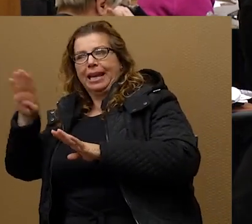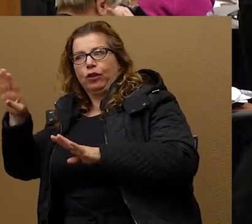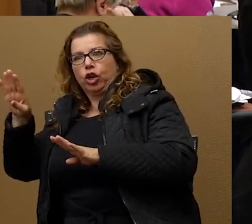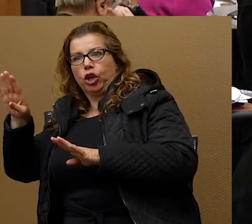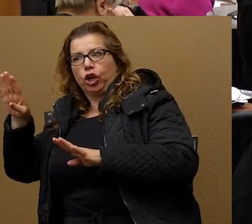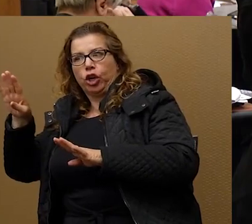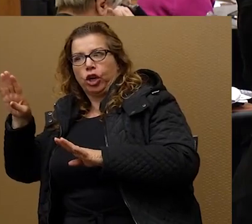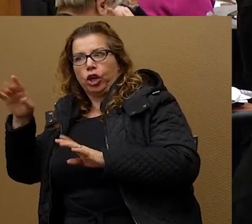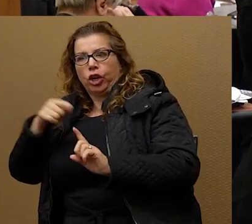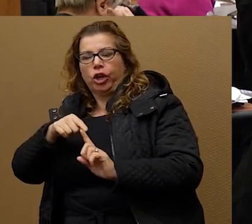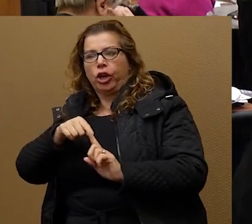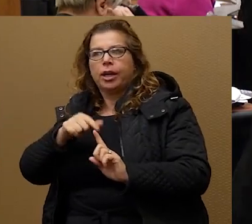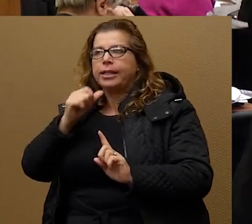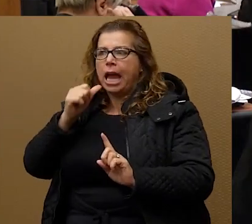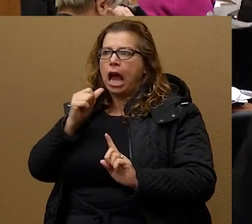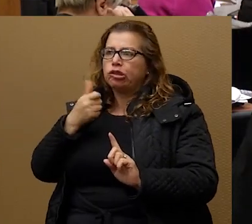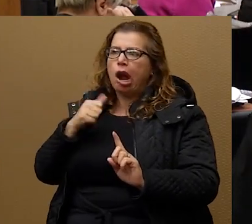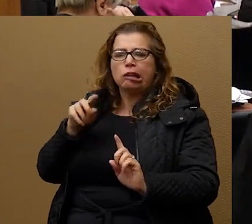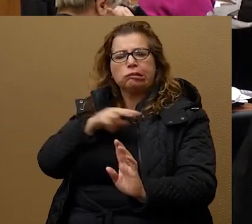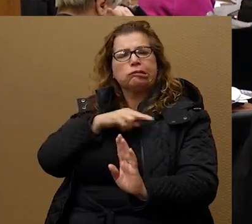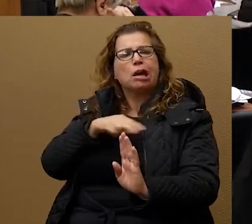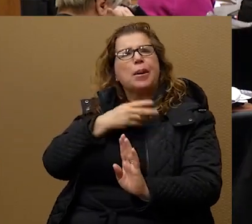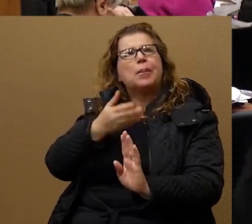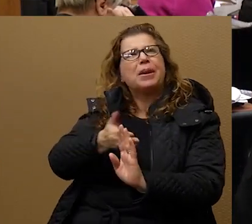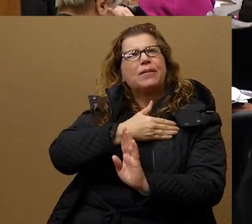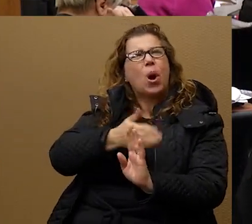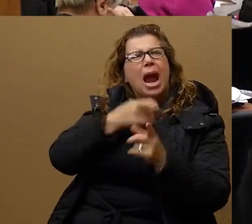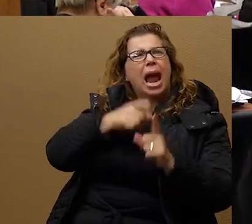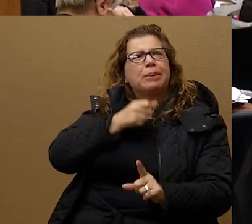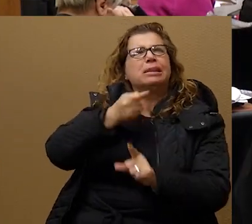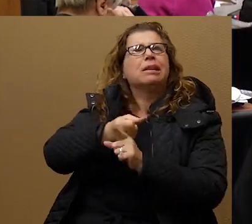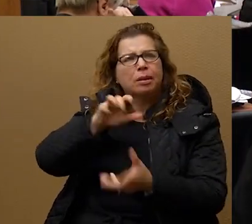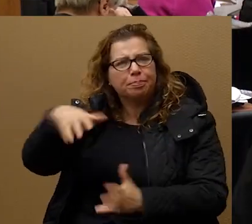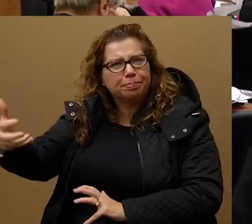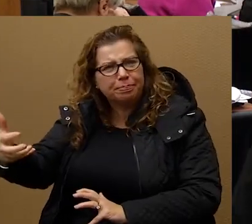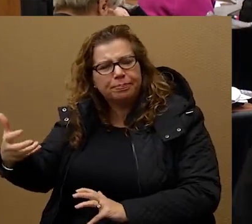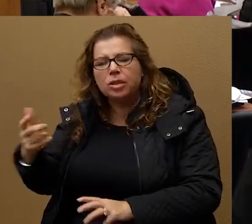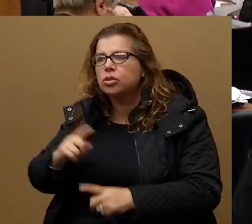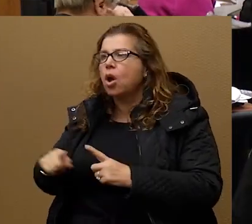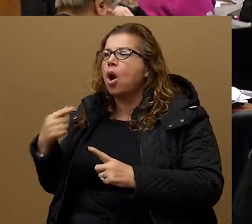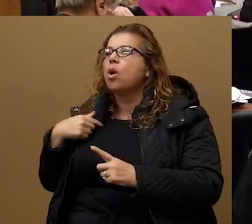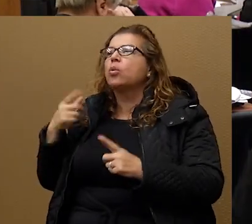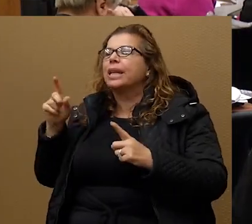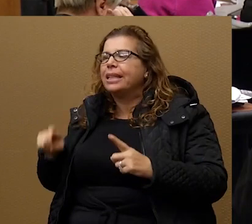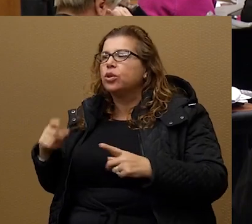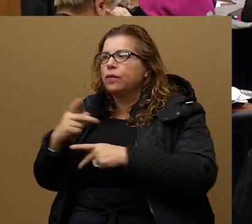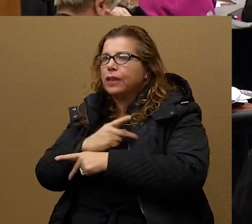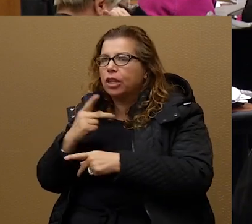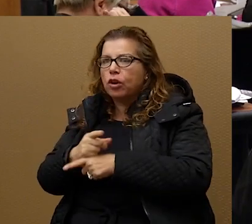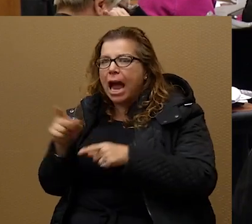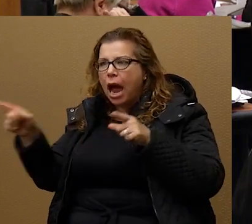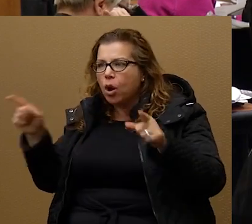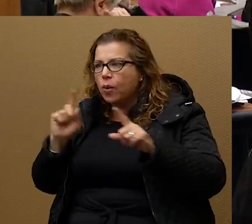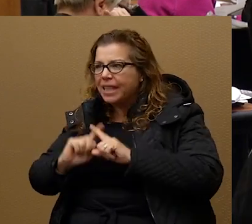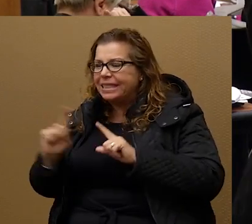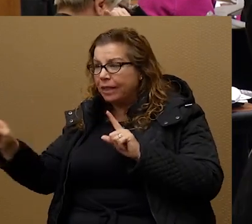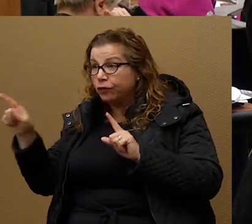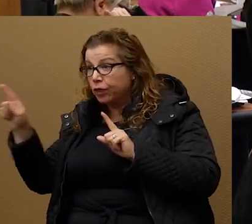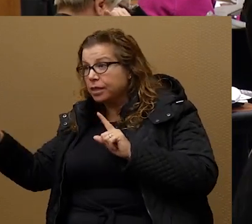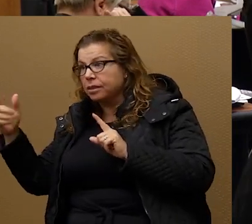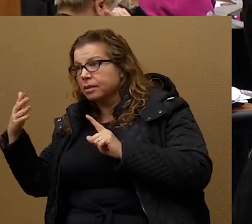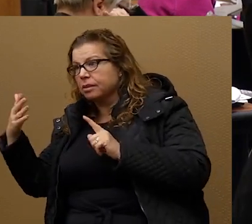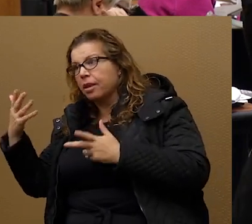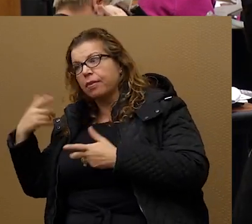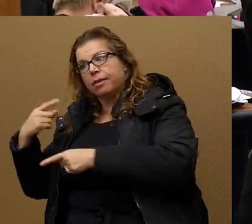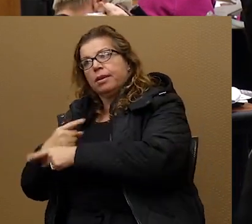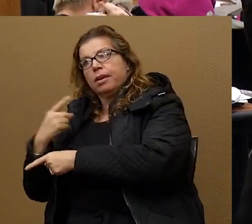day the behavior didn't exhibit, or the student didn't exhibit that behavior at this time of the day. What did those two things have in common? And maybe you can kind of